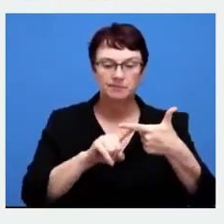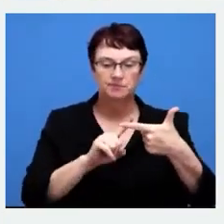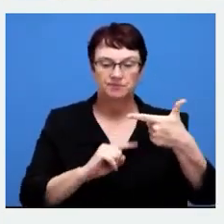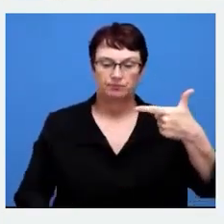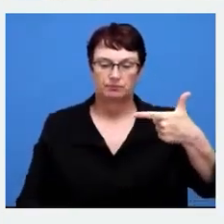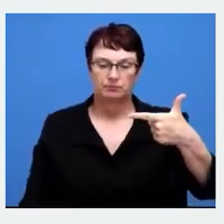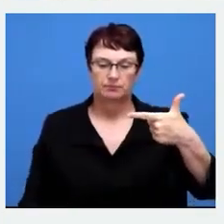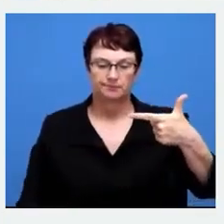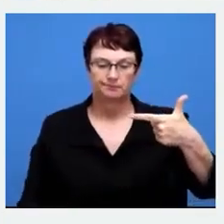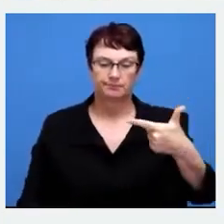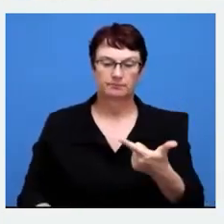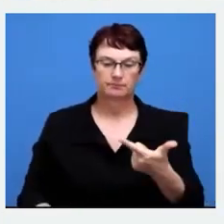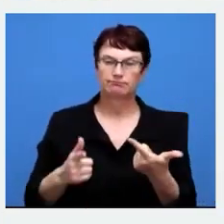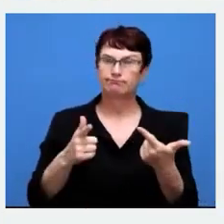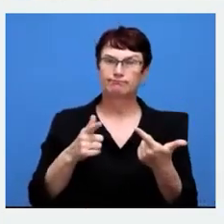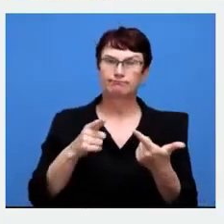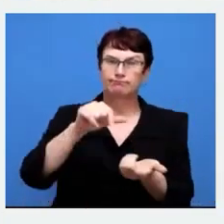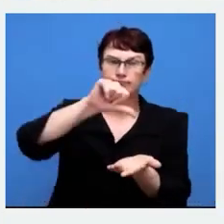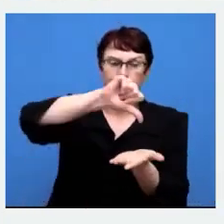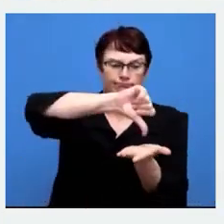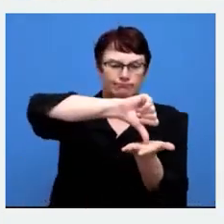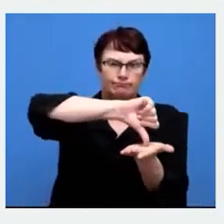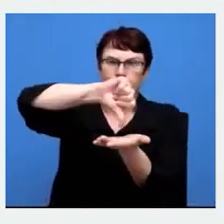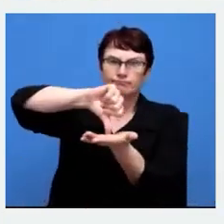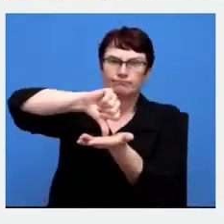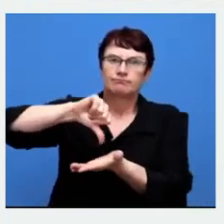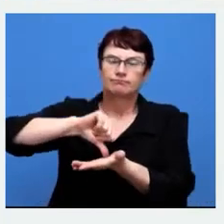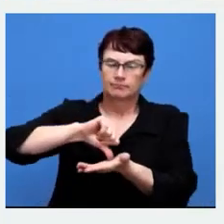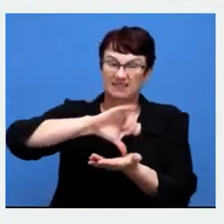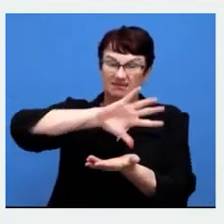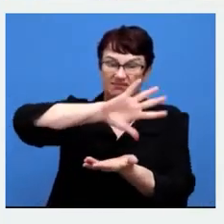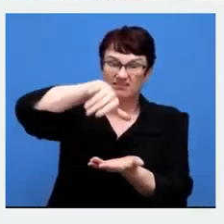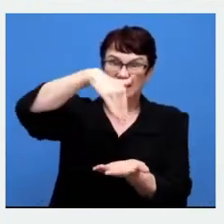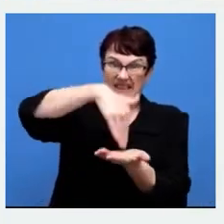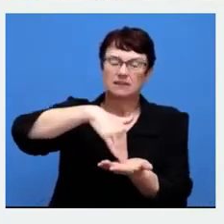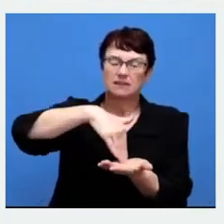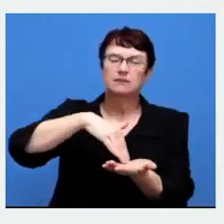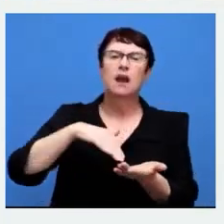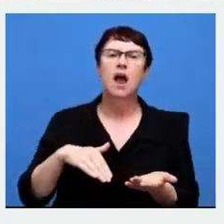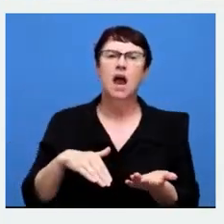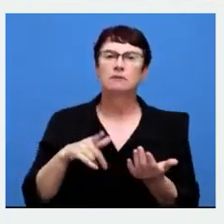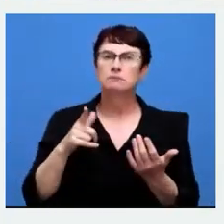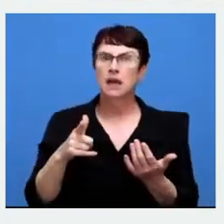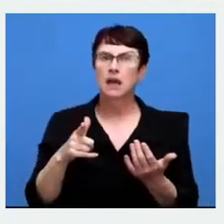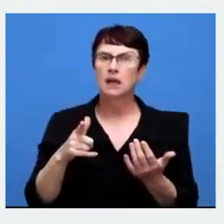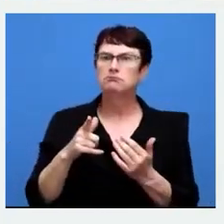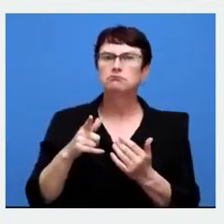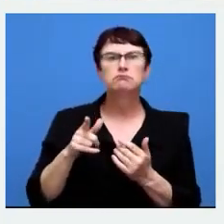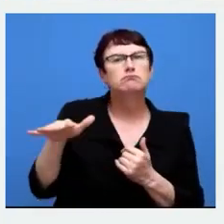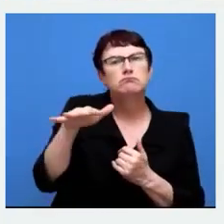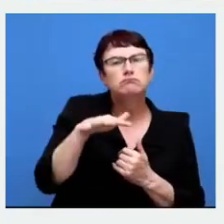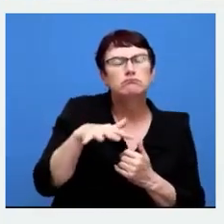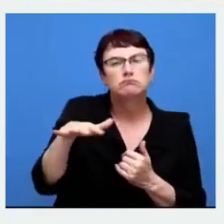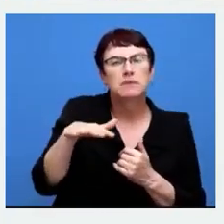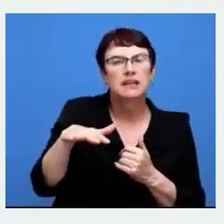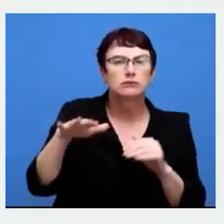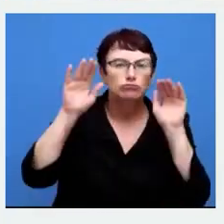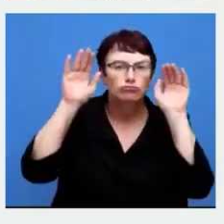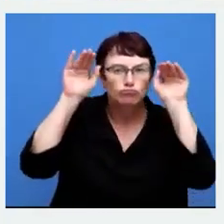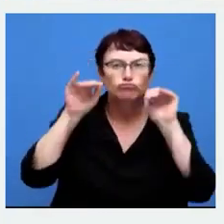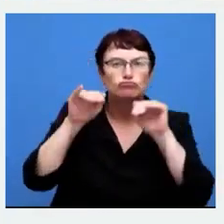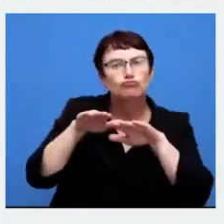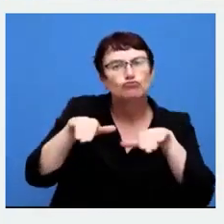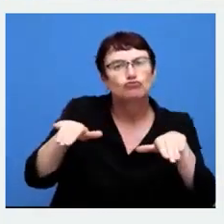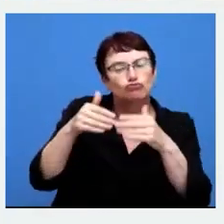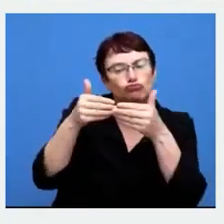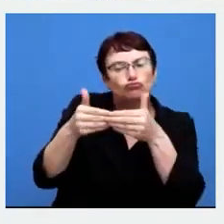their location, let's say, but also to discuss access opportunities, costs, and the